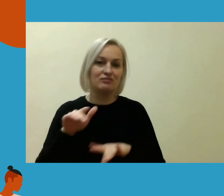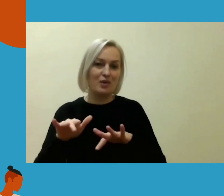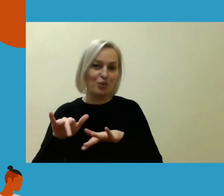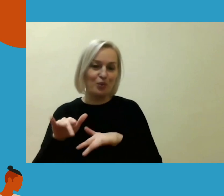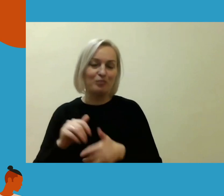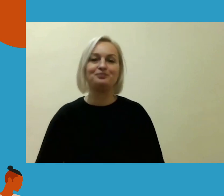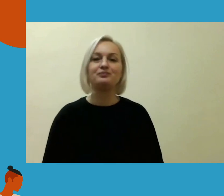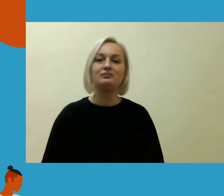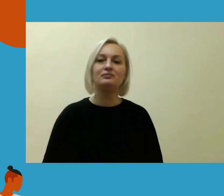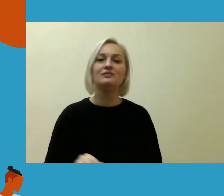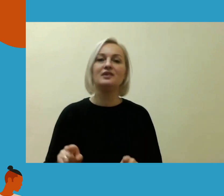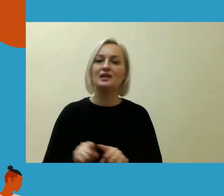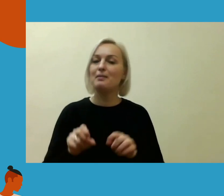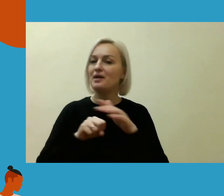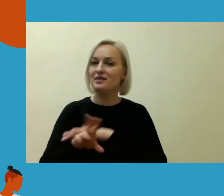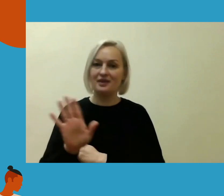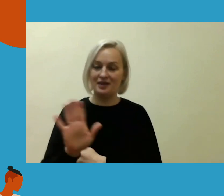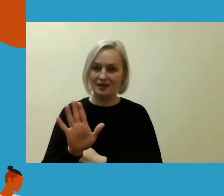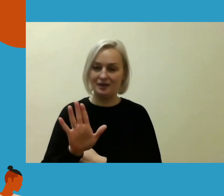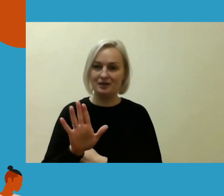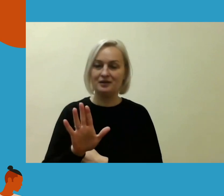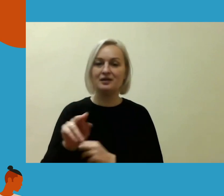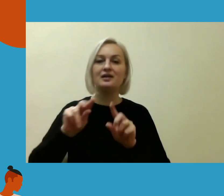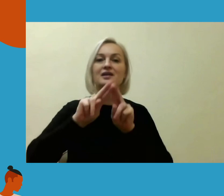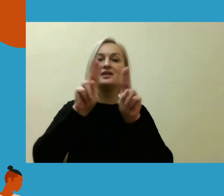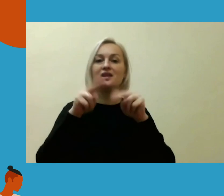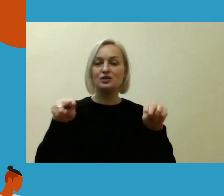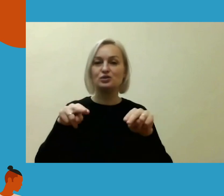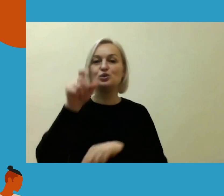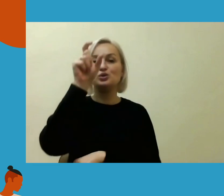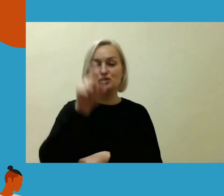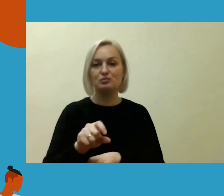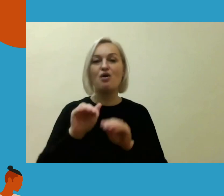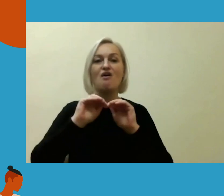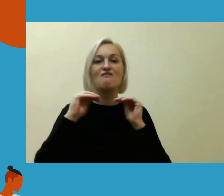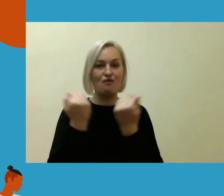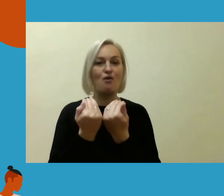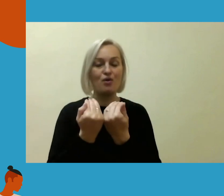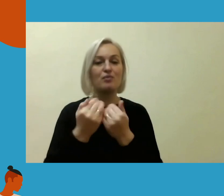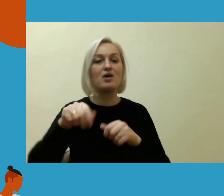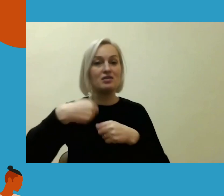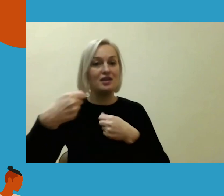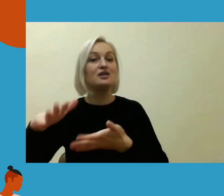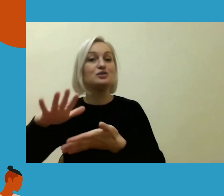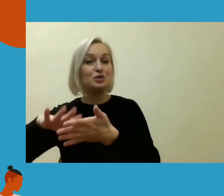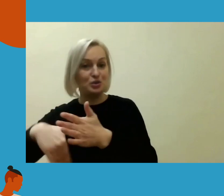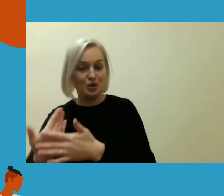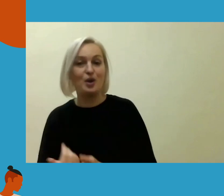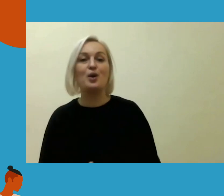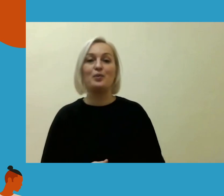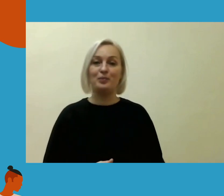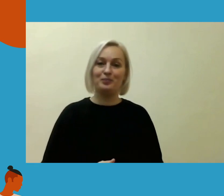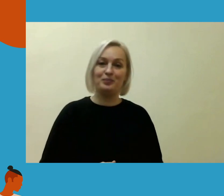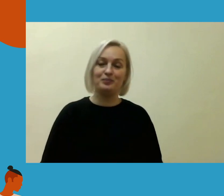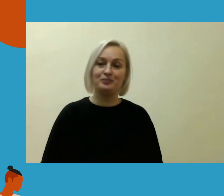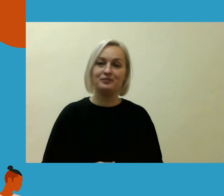as panelists or watched the discussion online. So the Human Rights